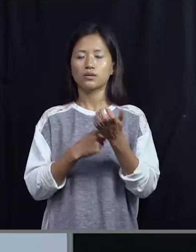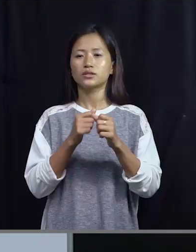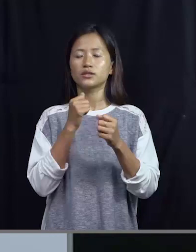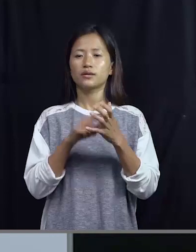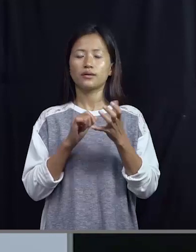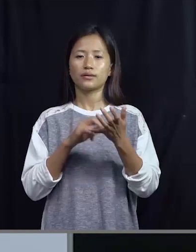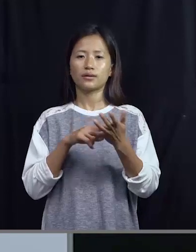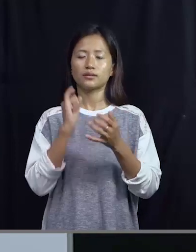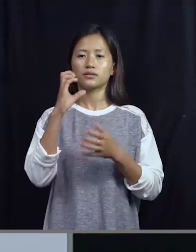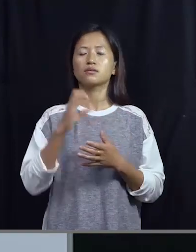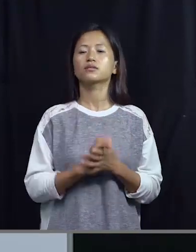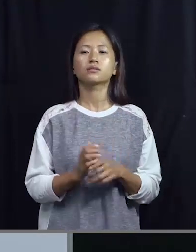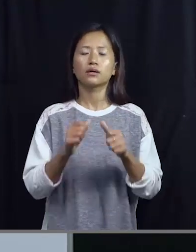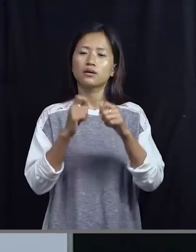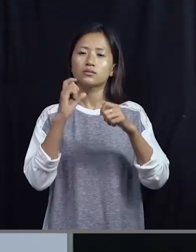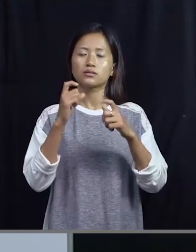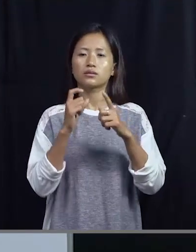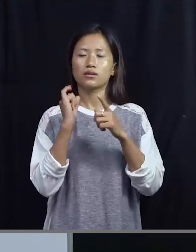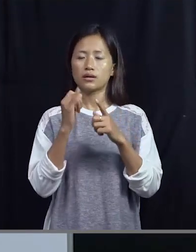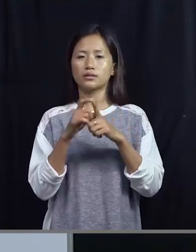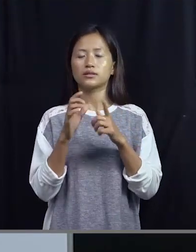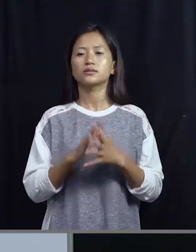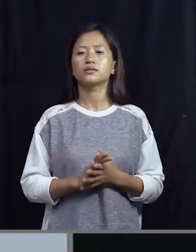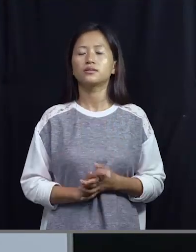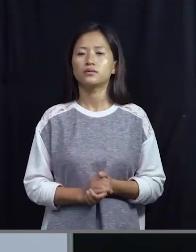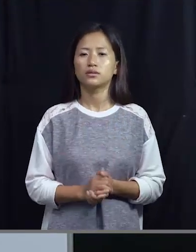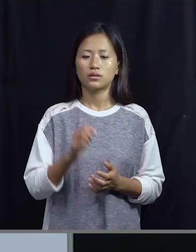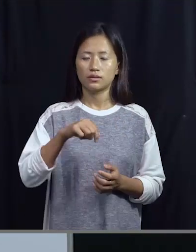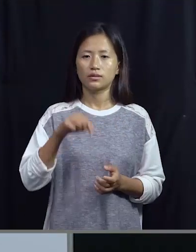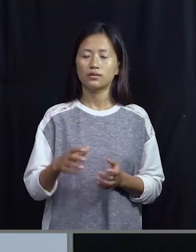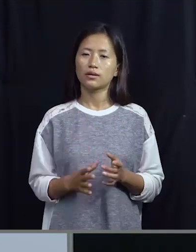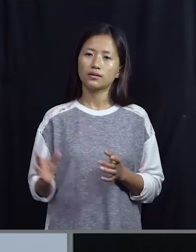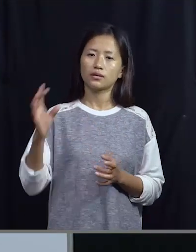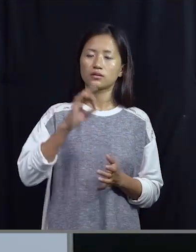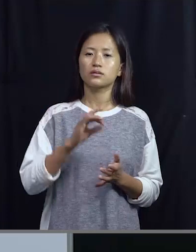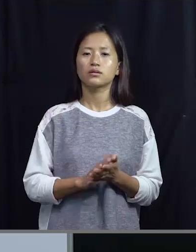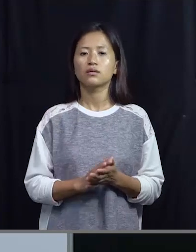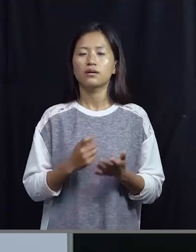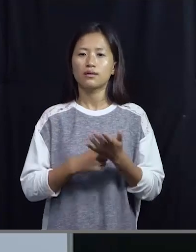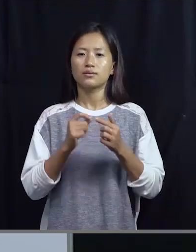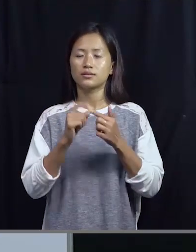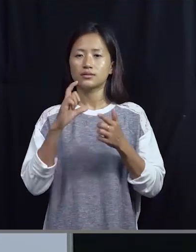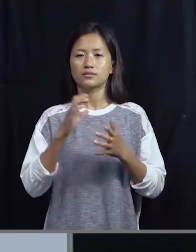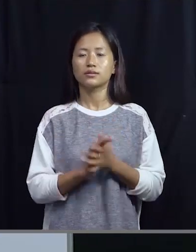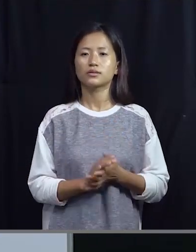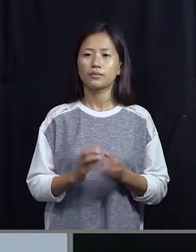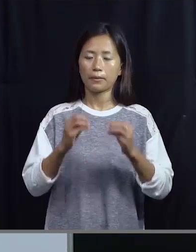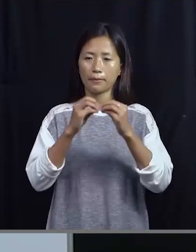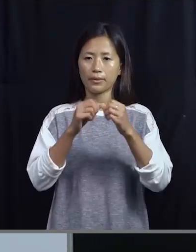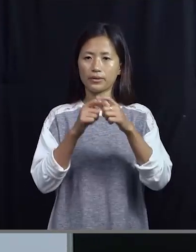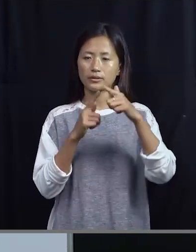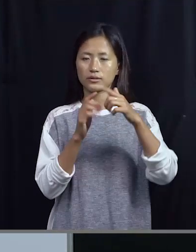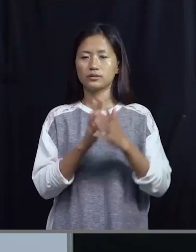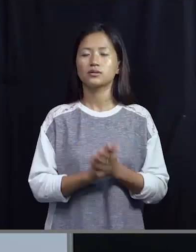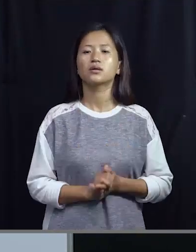acid, right? So organic acid, now again, it is reacted upon by the bacteria,